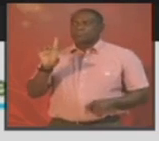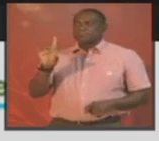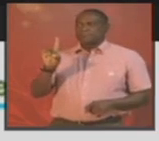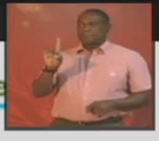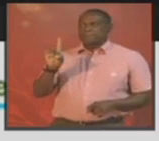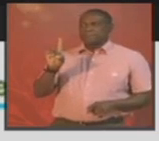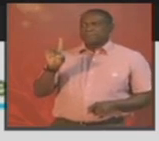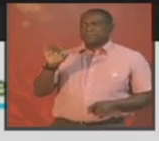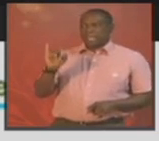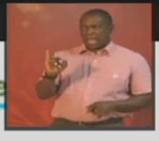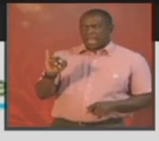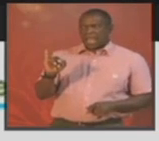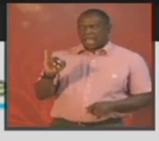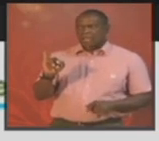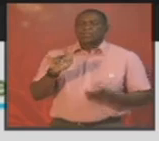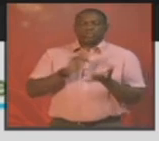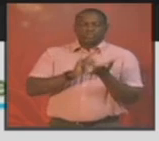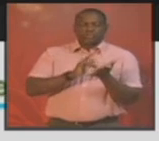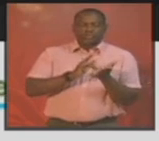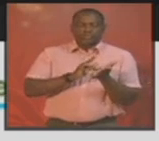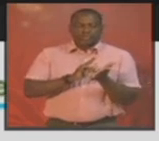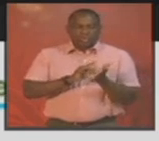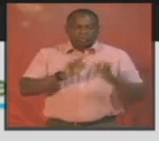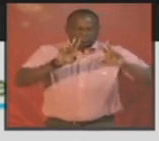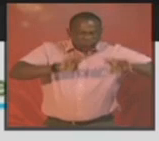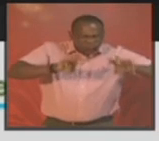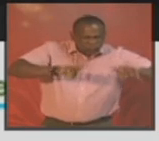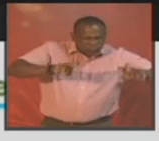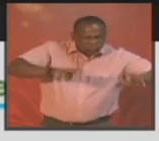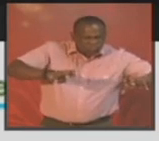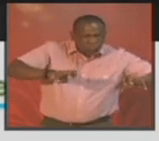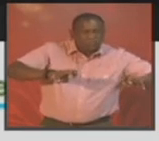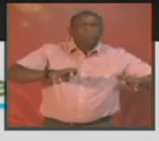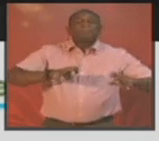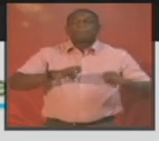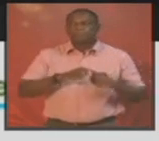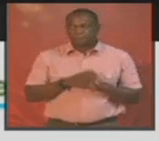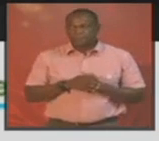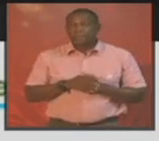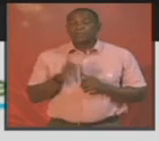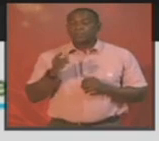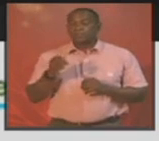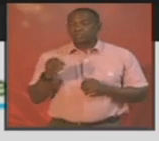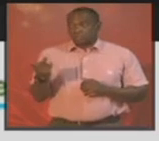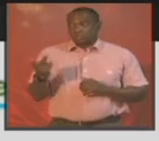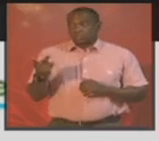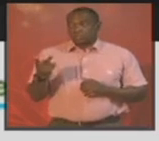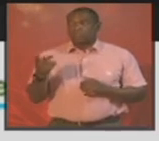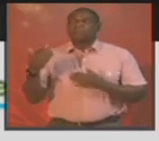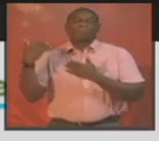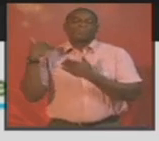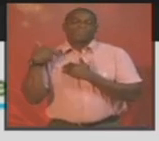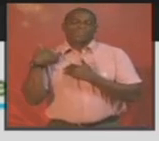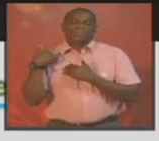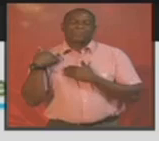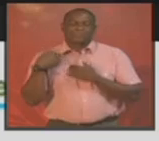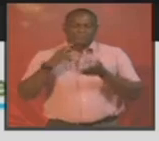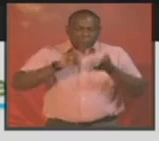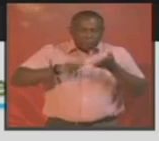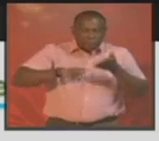which include antibiotic, narcotics, and then all other third schedule, OTC, and all other drugs